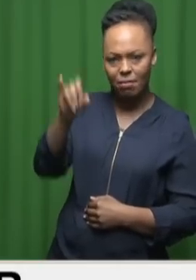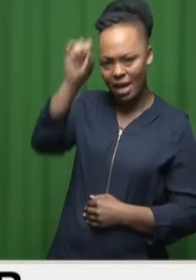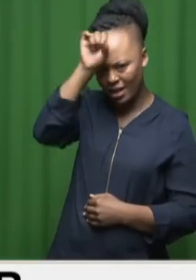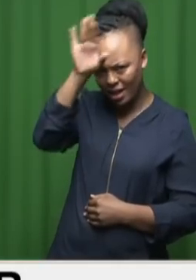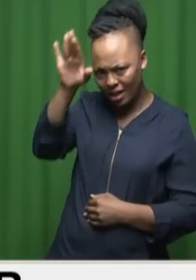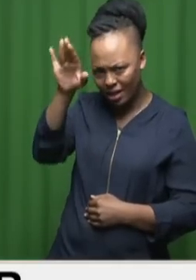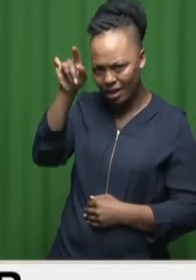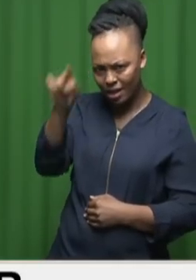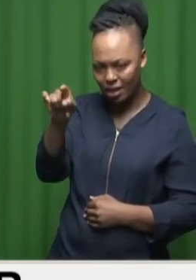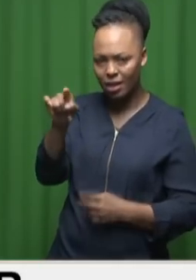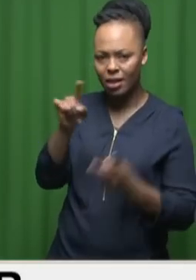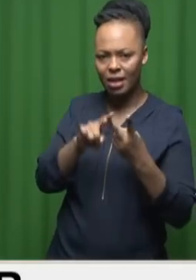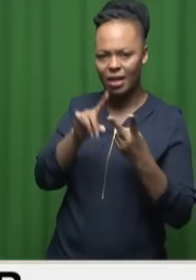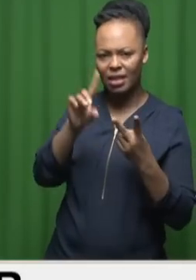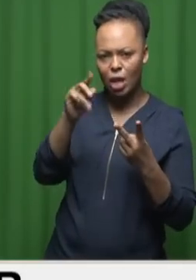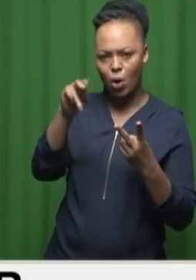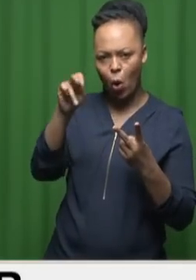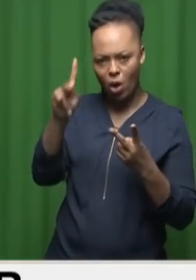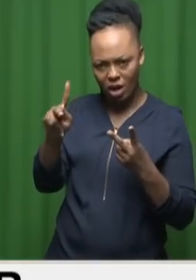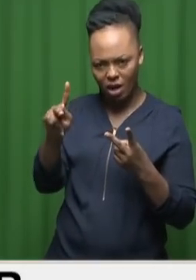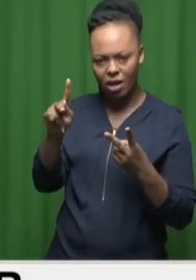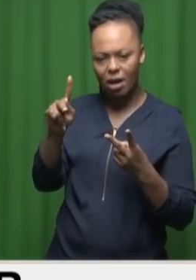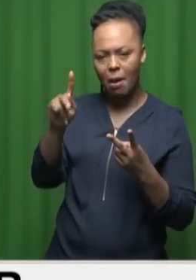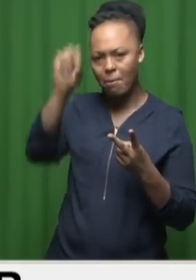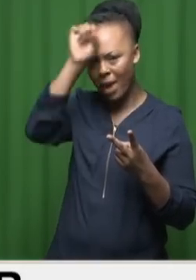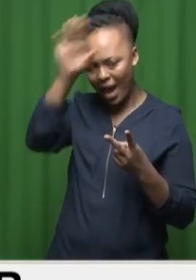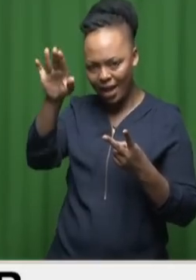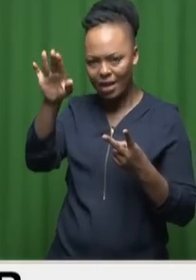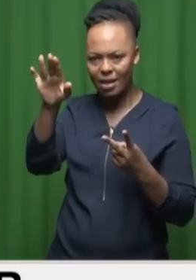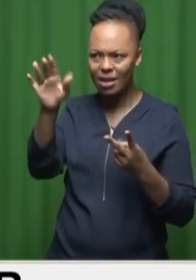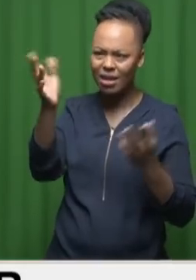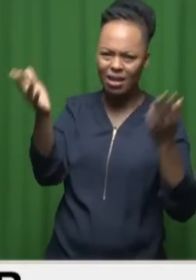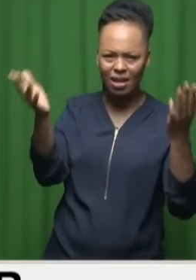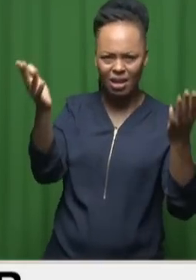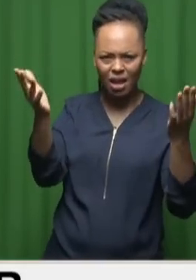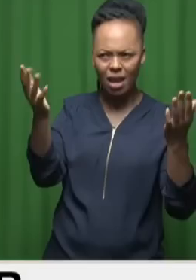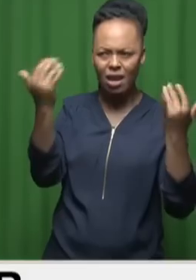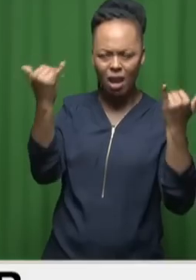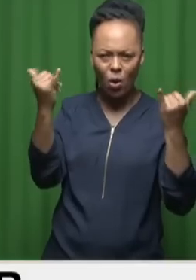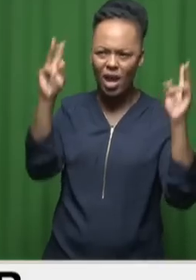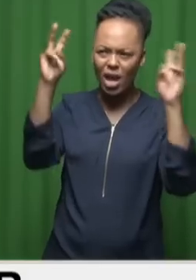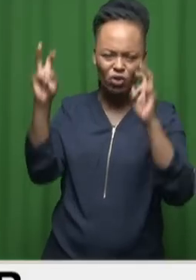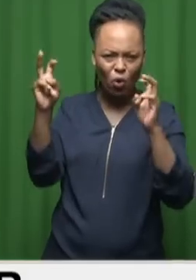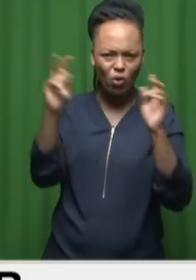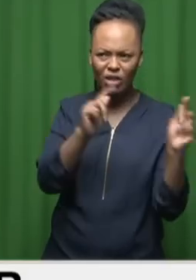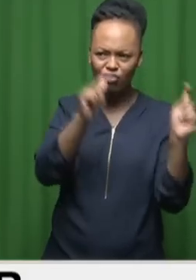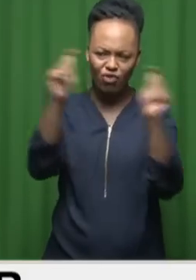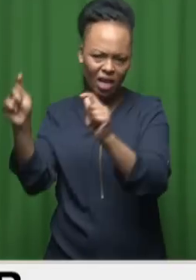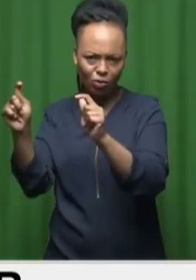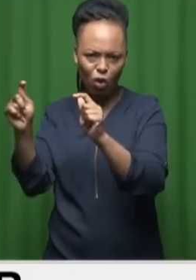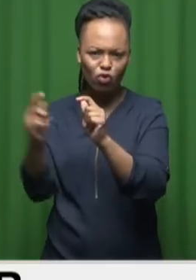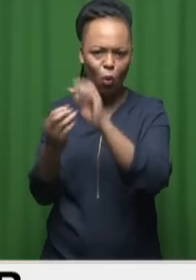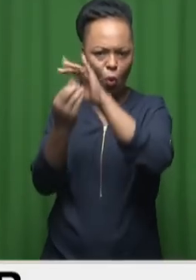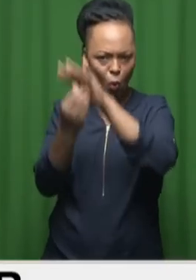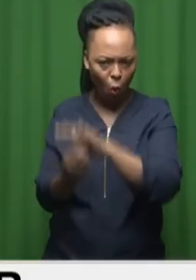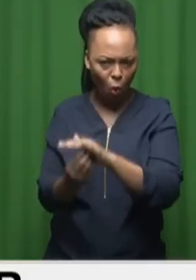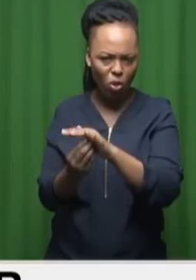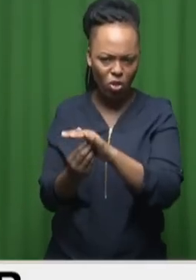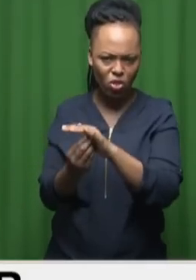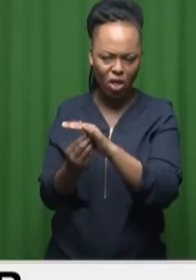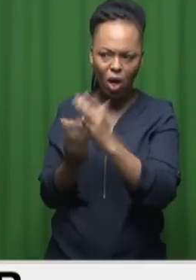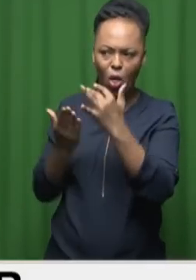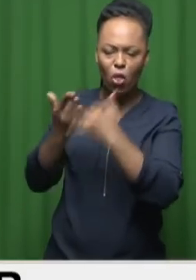New Denmark mine, yes. And so they don't have the issue about transporting the coal via